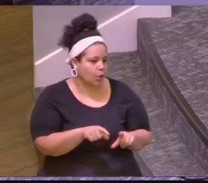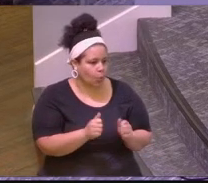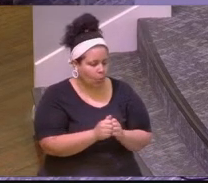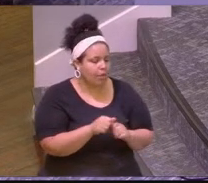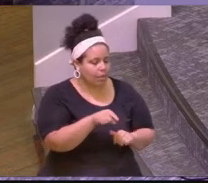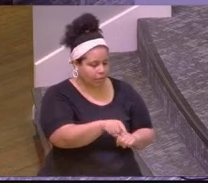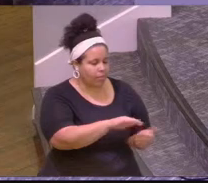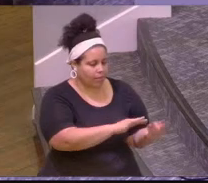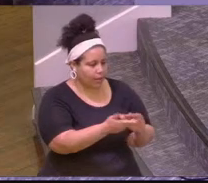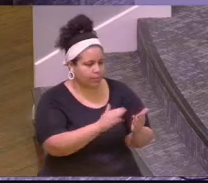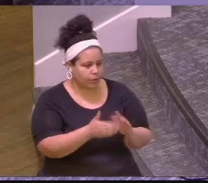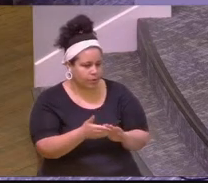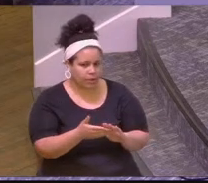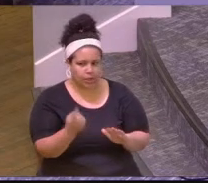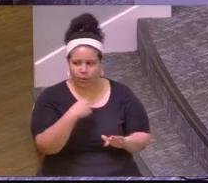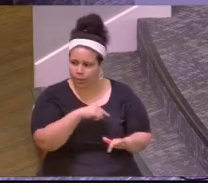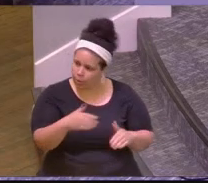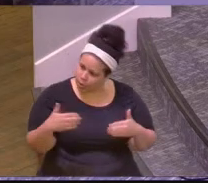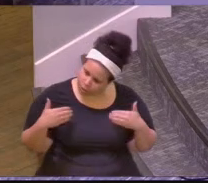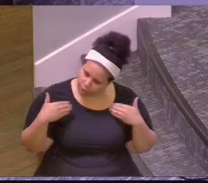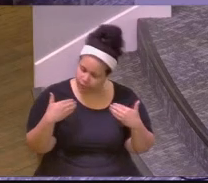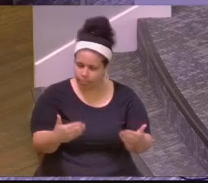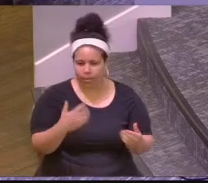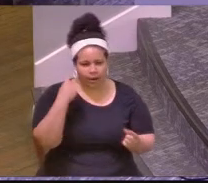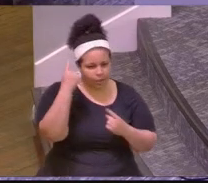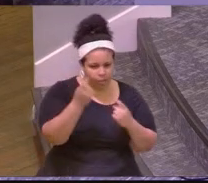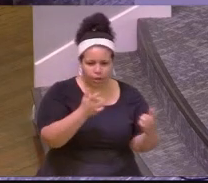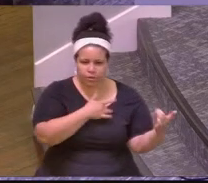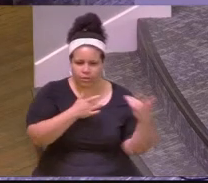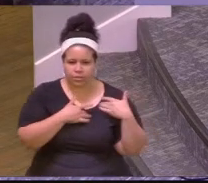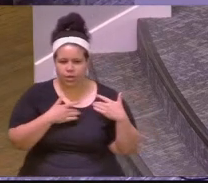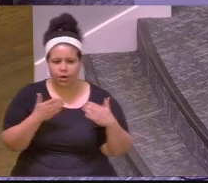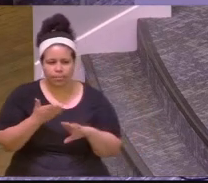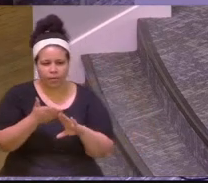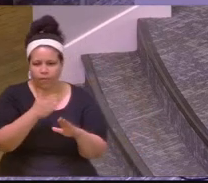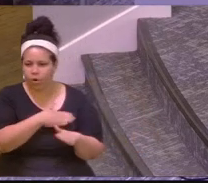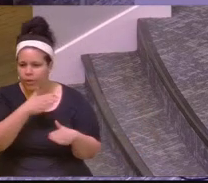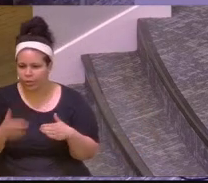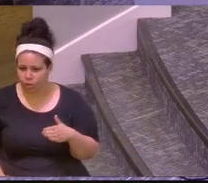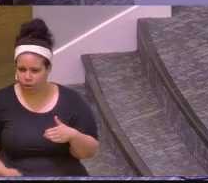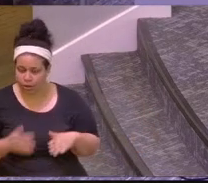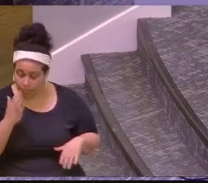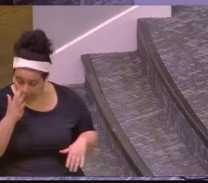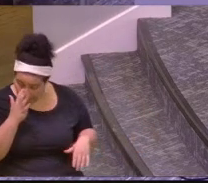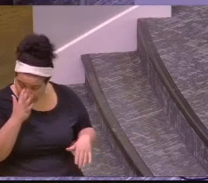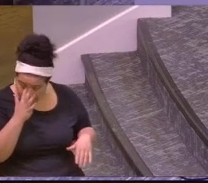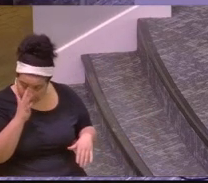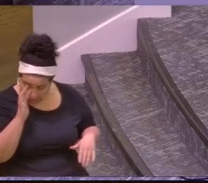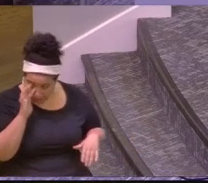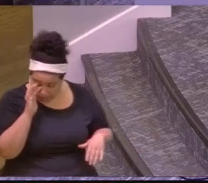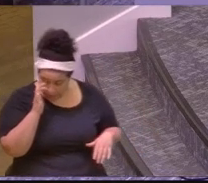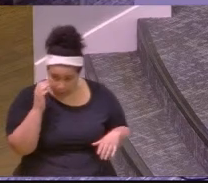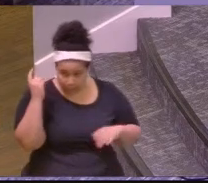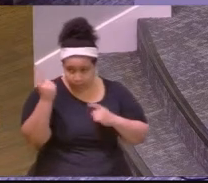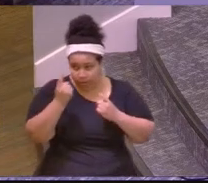Any thoughts or questions or concerns before we adjourn? I thought it was great to learn that just by